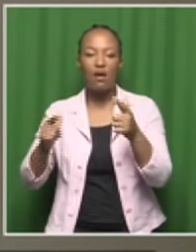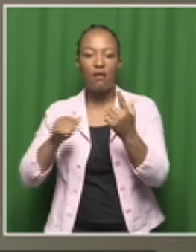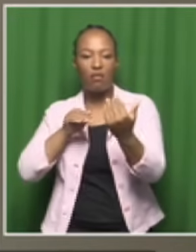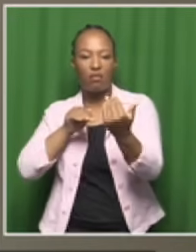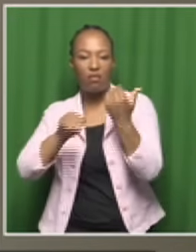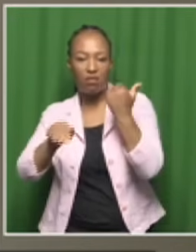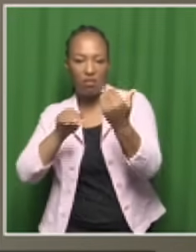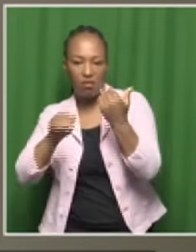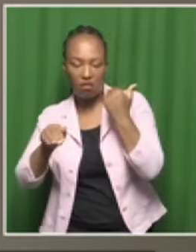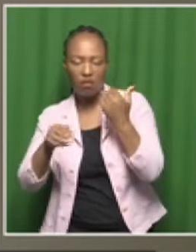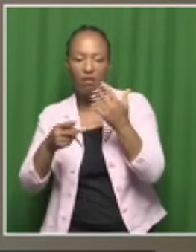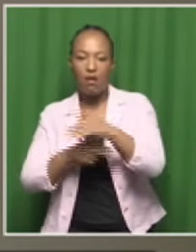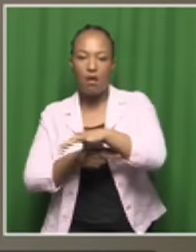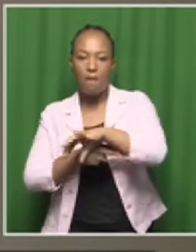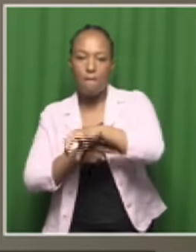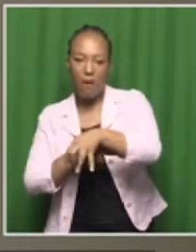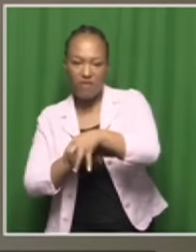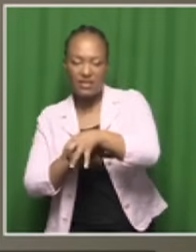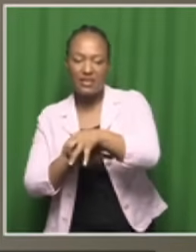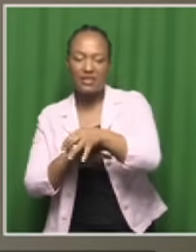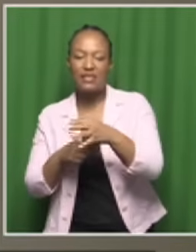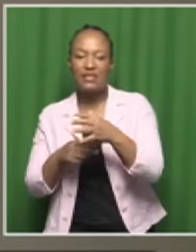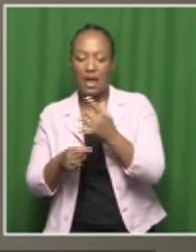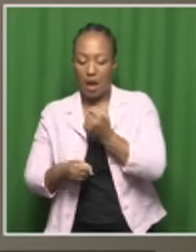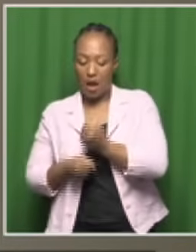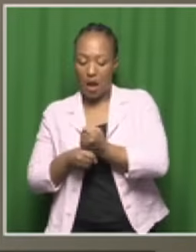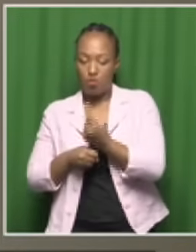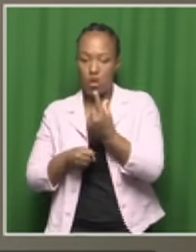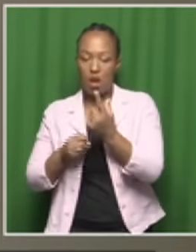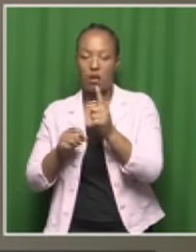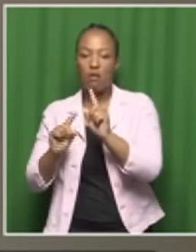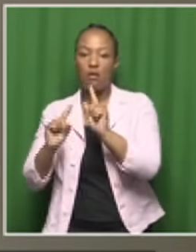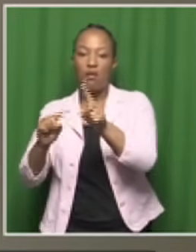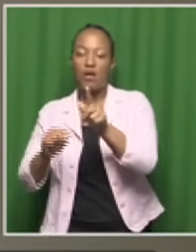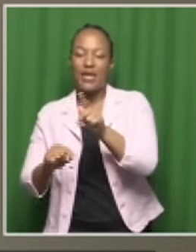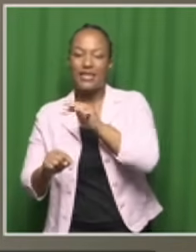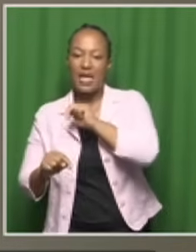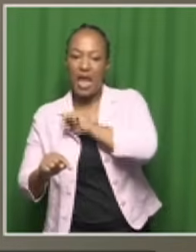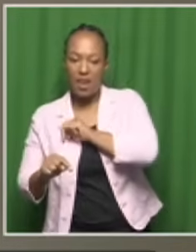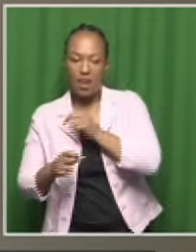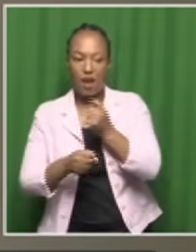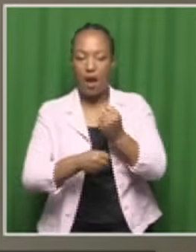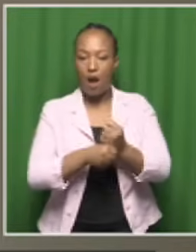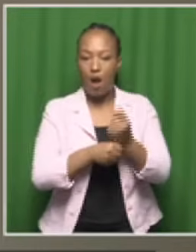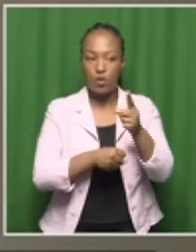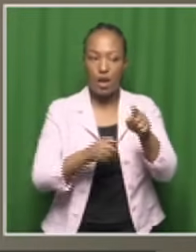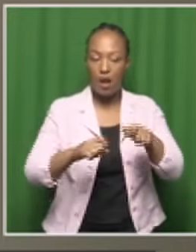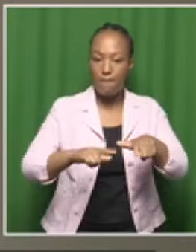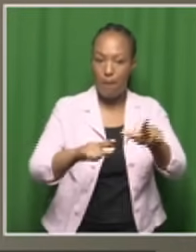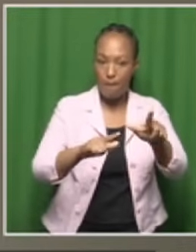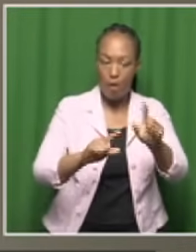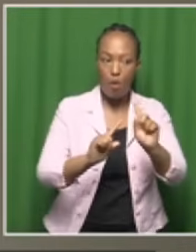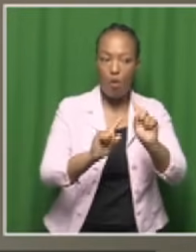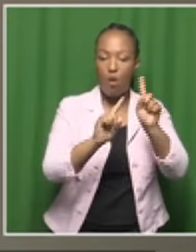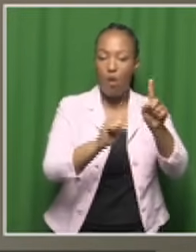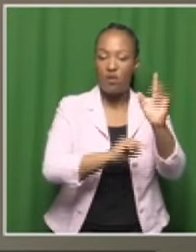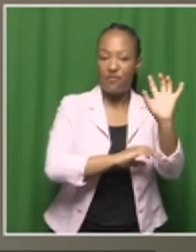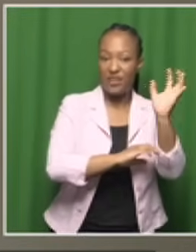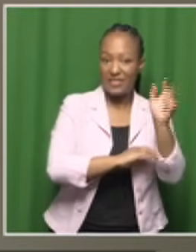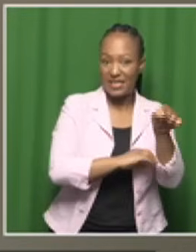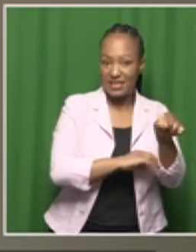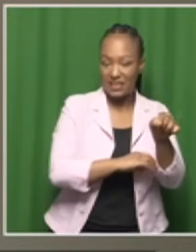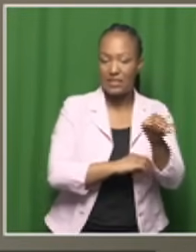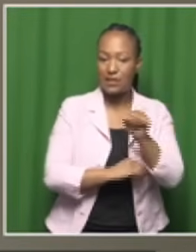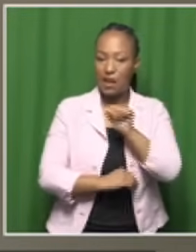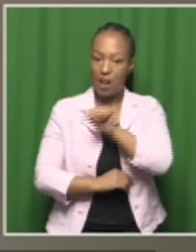your provinces such as from Gauteng to KZN, from Gauteng to Limpopo, from Gauteng to Free State and the likes. Those main roads